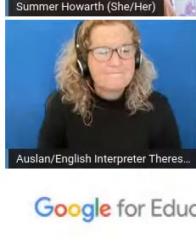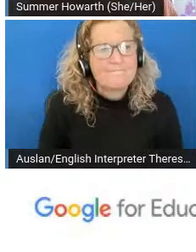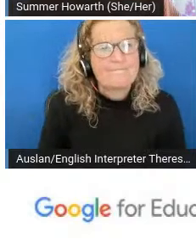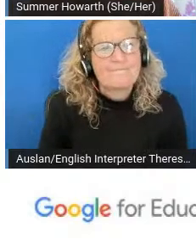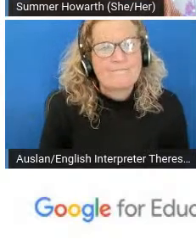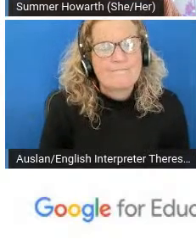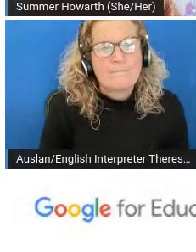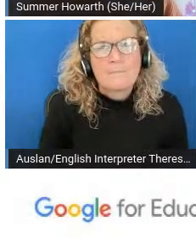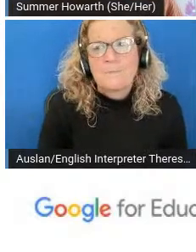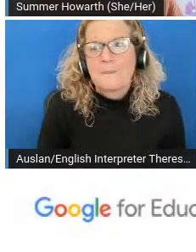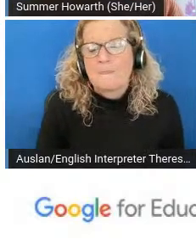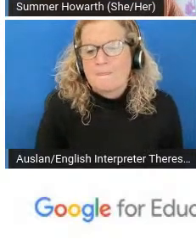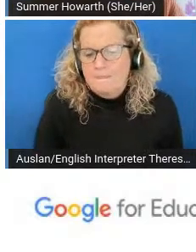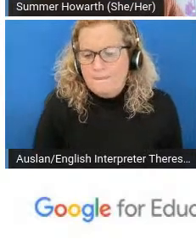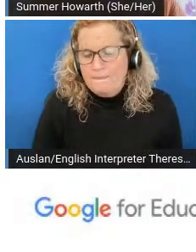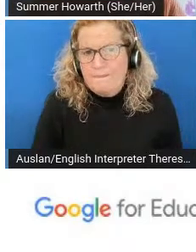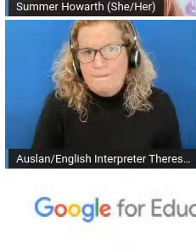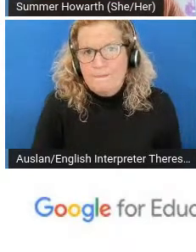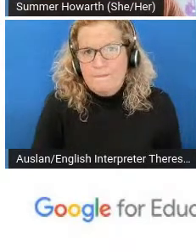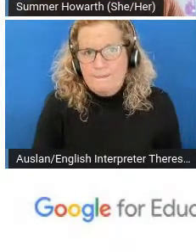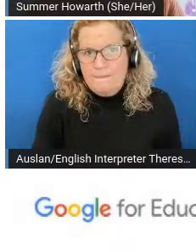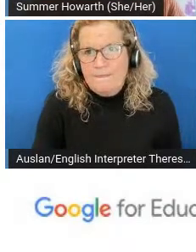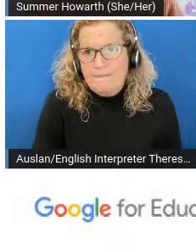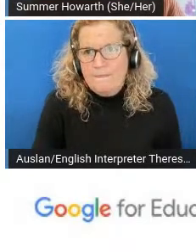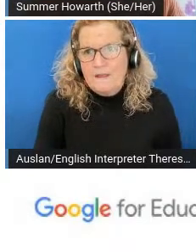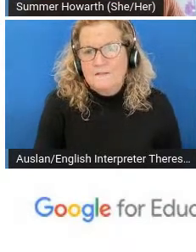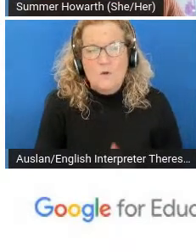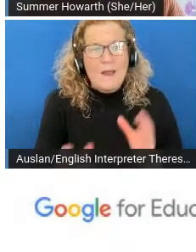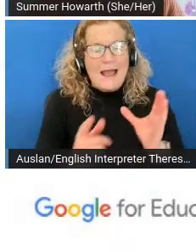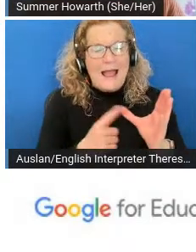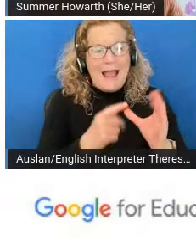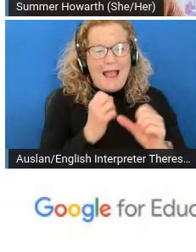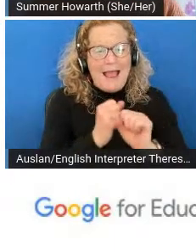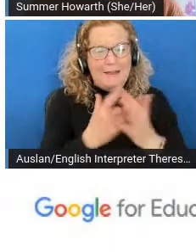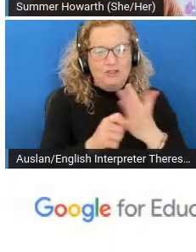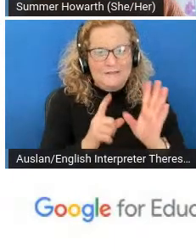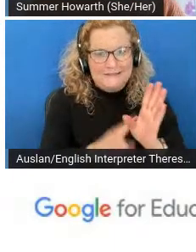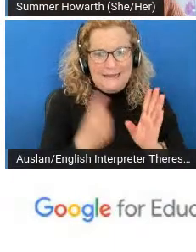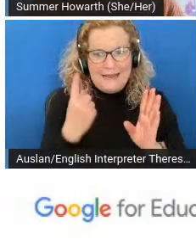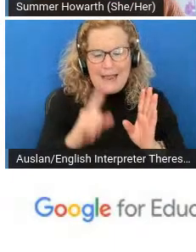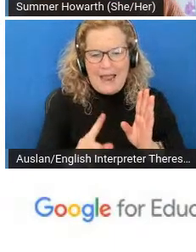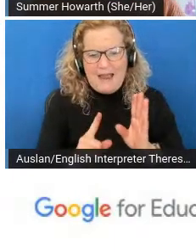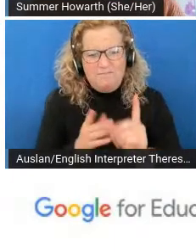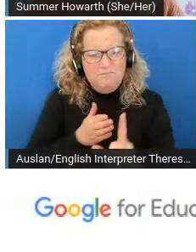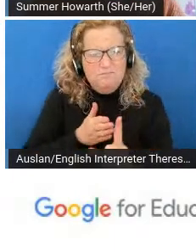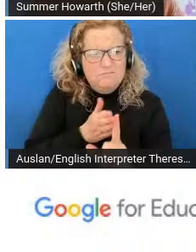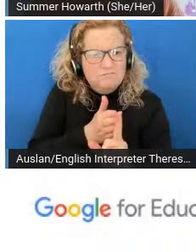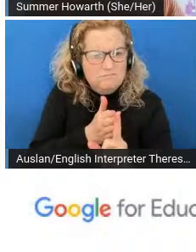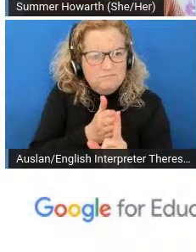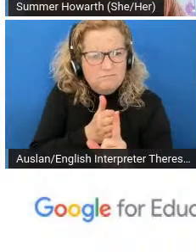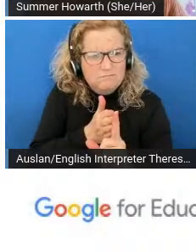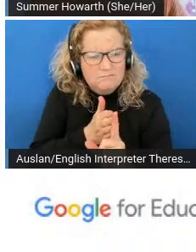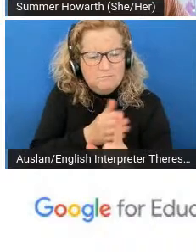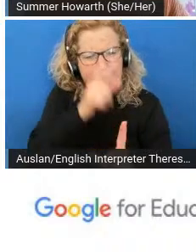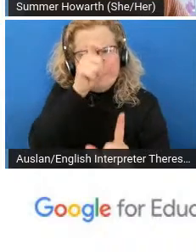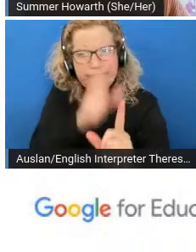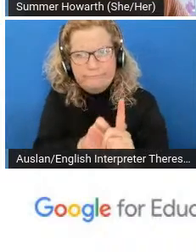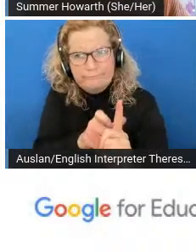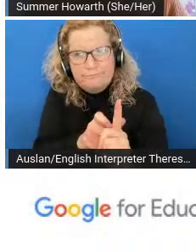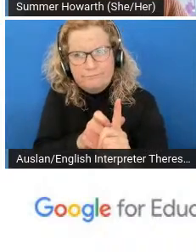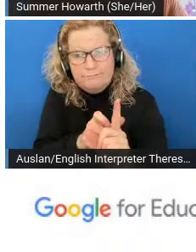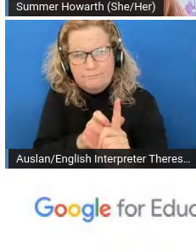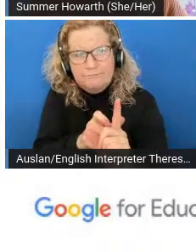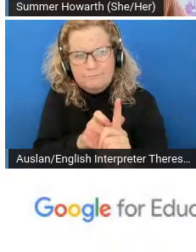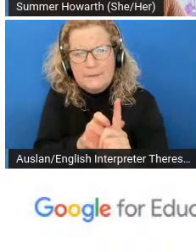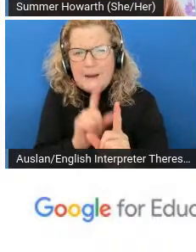focusing in, as you say, a lot on agency and personalization in the hybrid space. But can you take us through a little bit what we're talking about when we